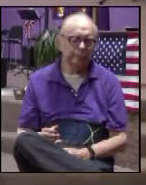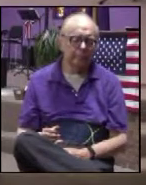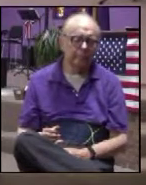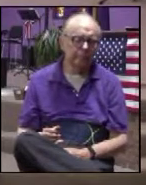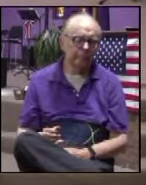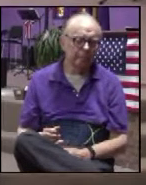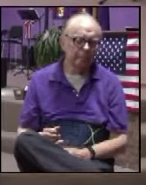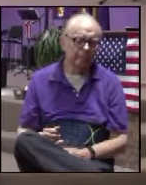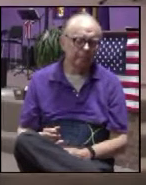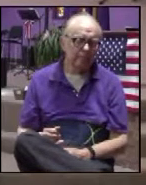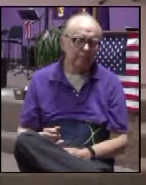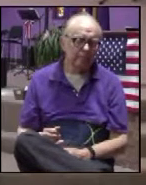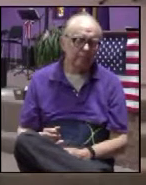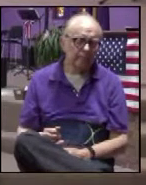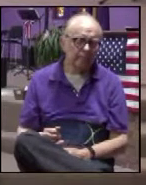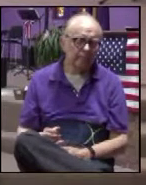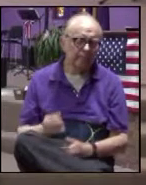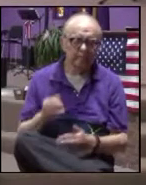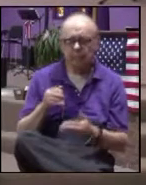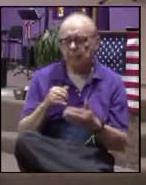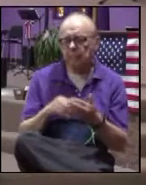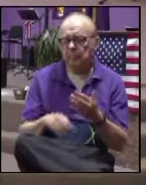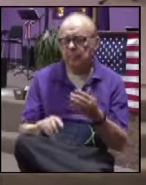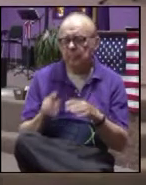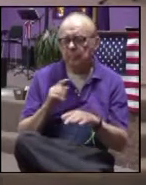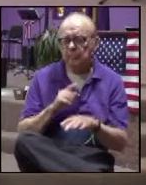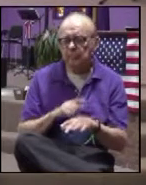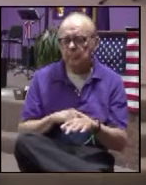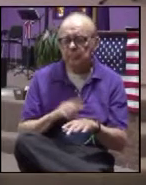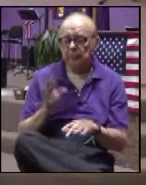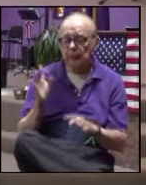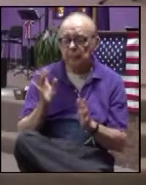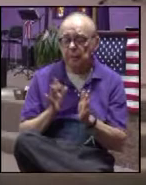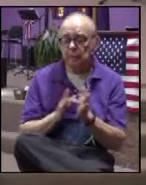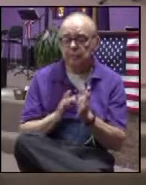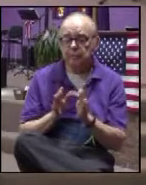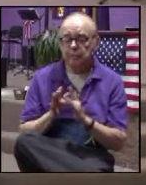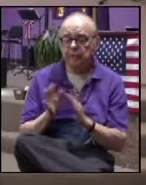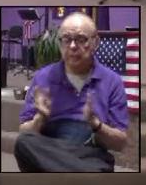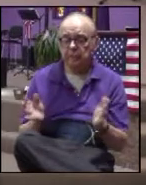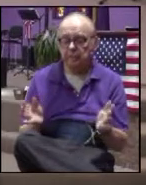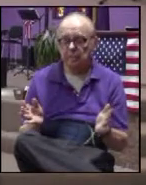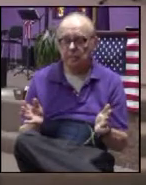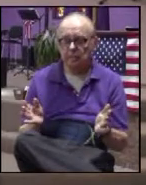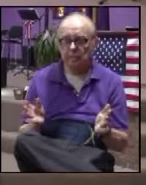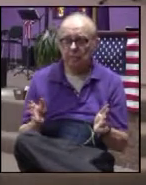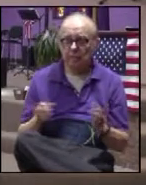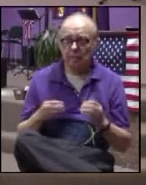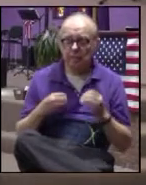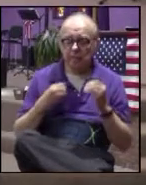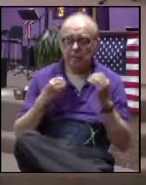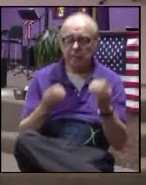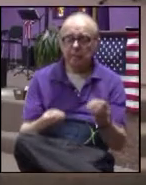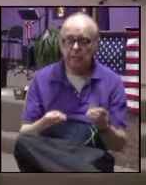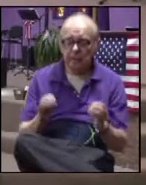In the time of Jesus, let me give you some